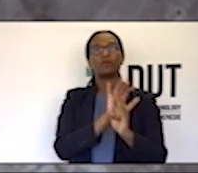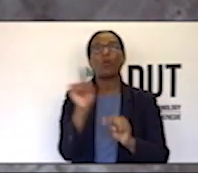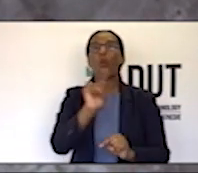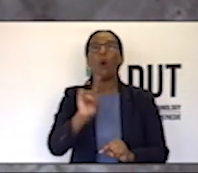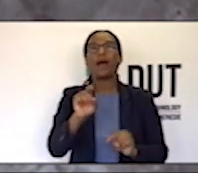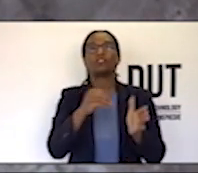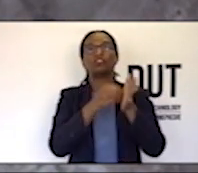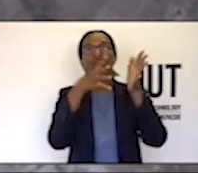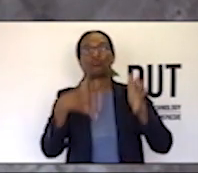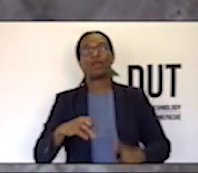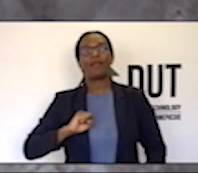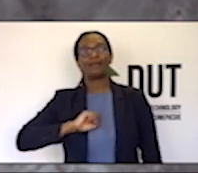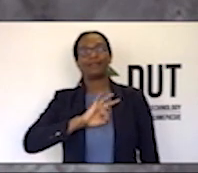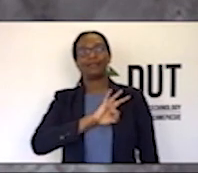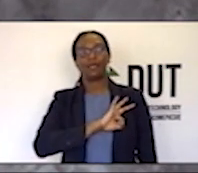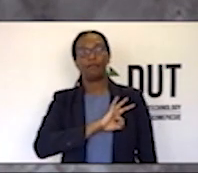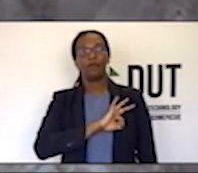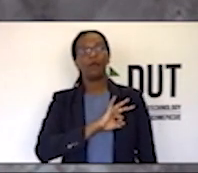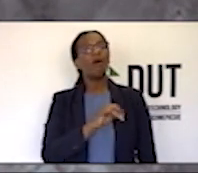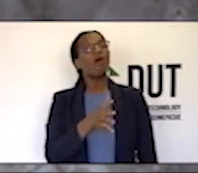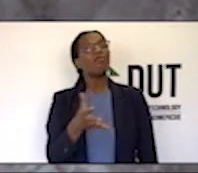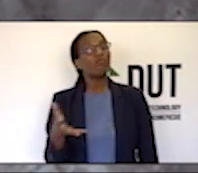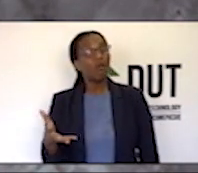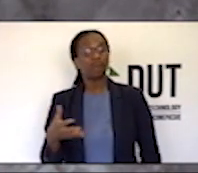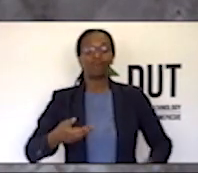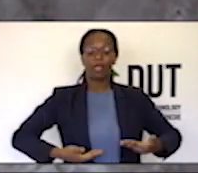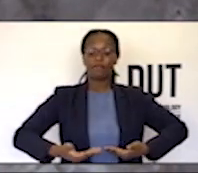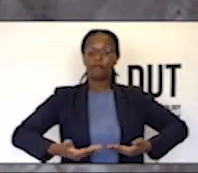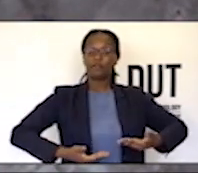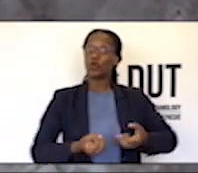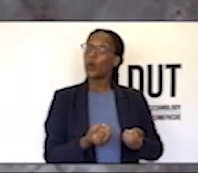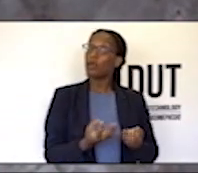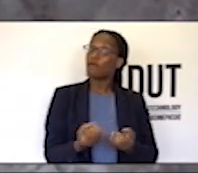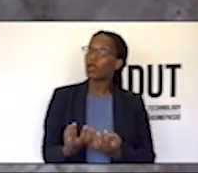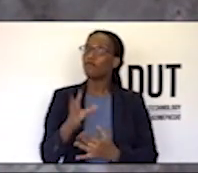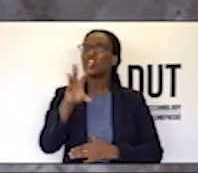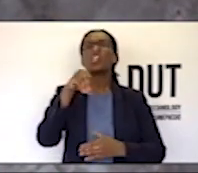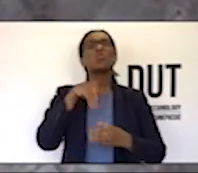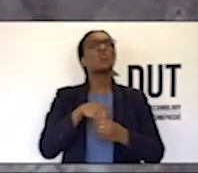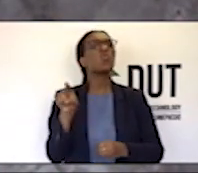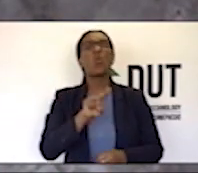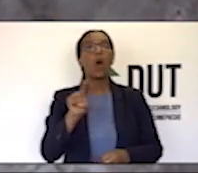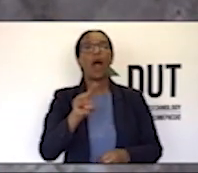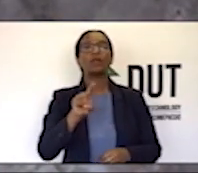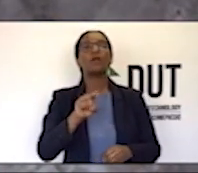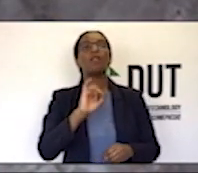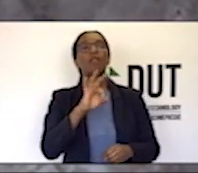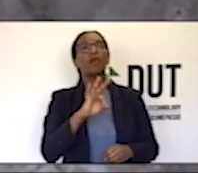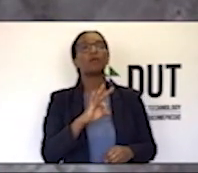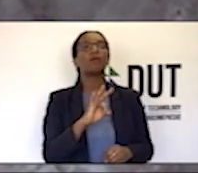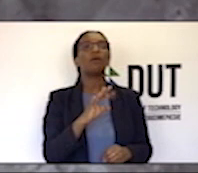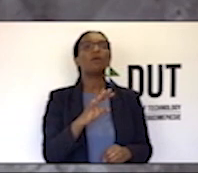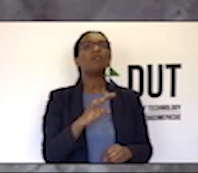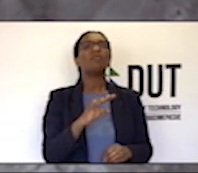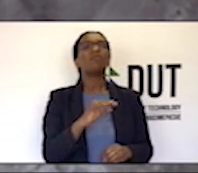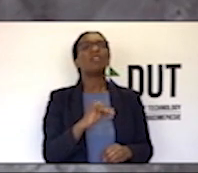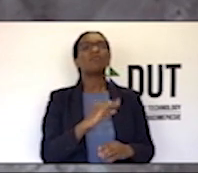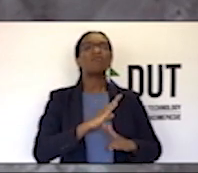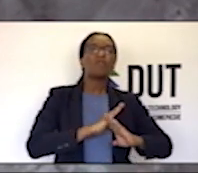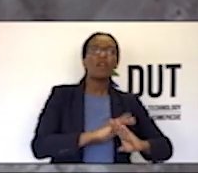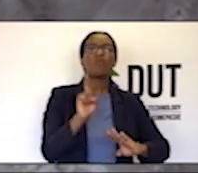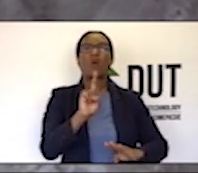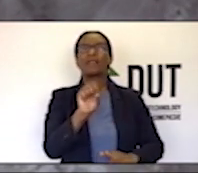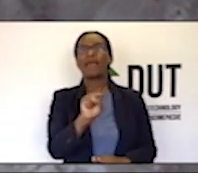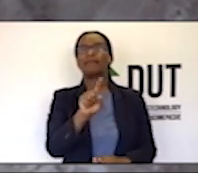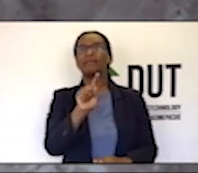the students and staff. Therefore, the services we provide include the prevention of new STI,